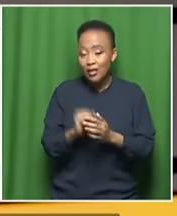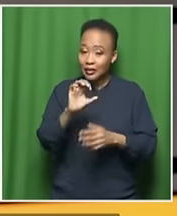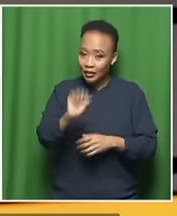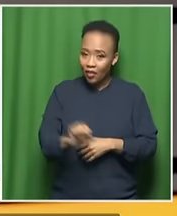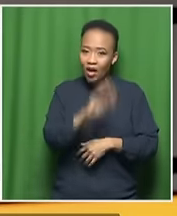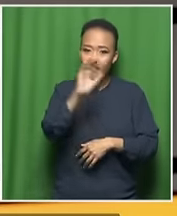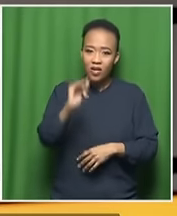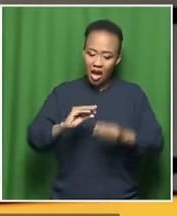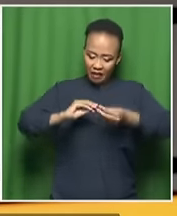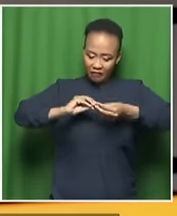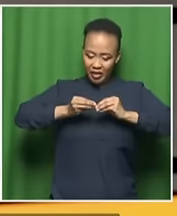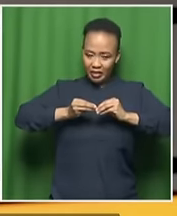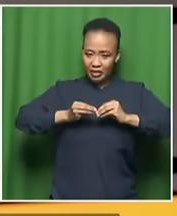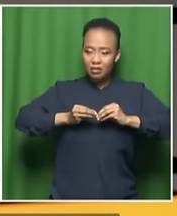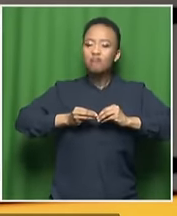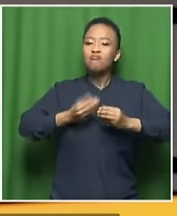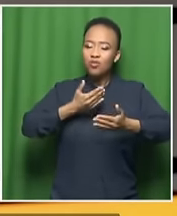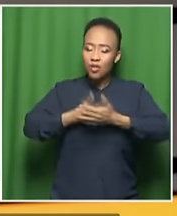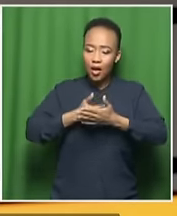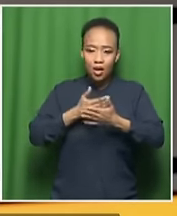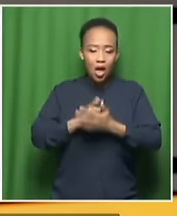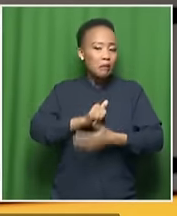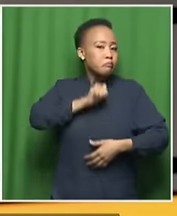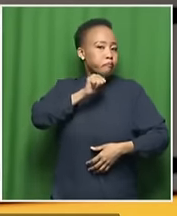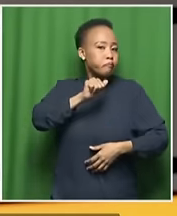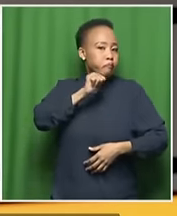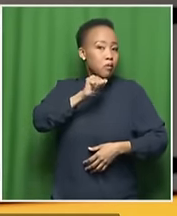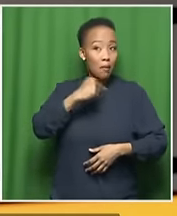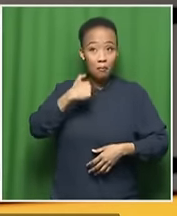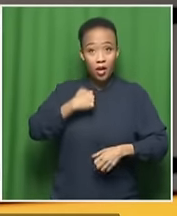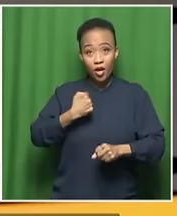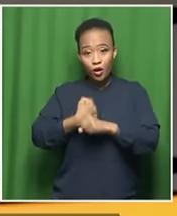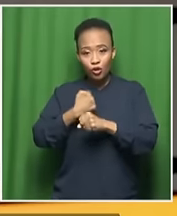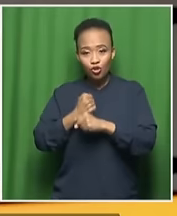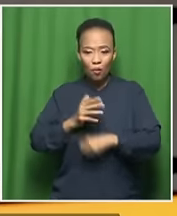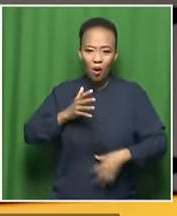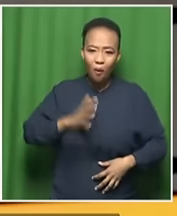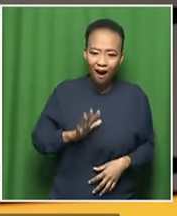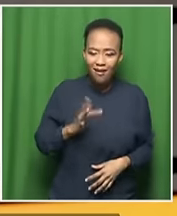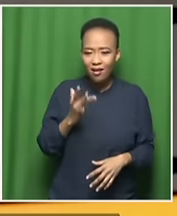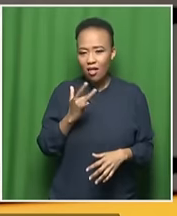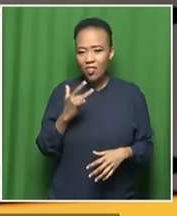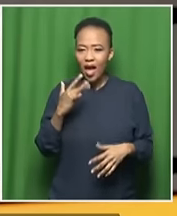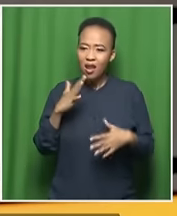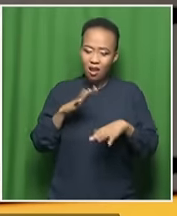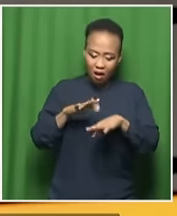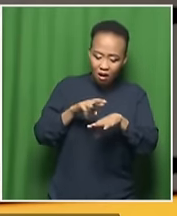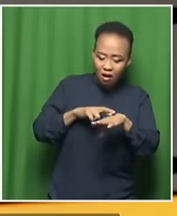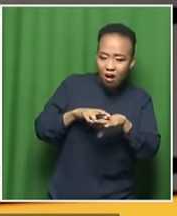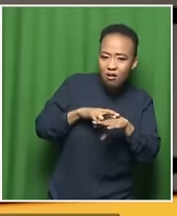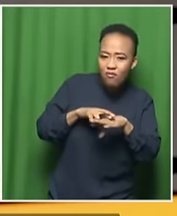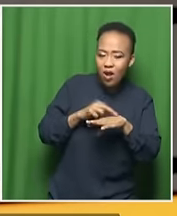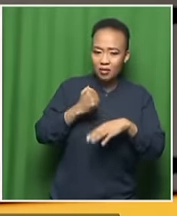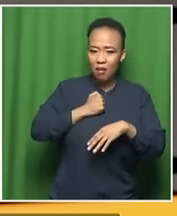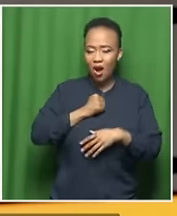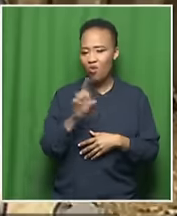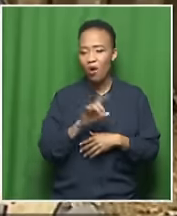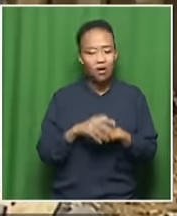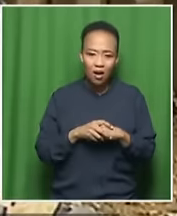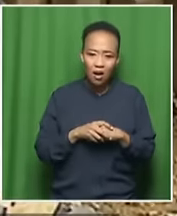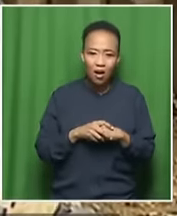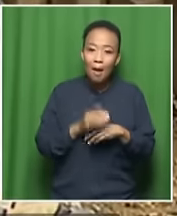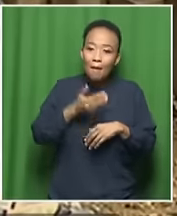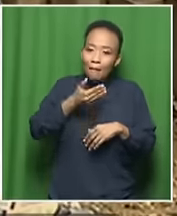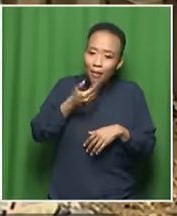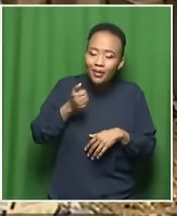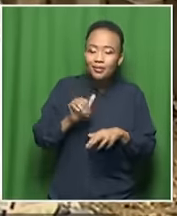not about what color you are when you want a job. It is about merit. We need the best people,